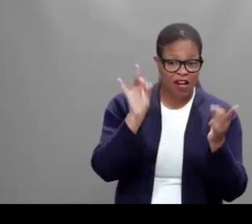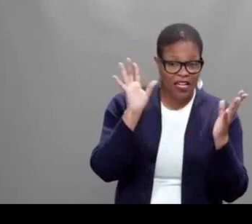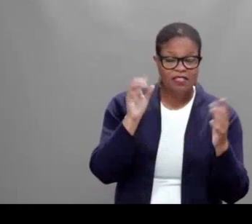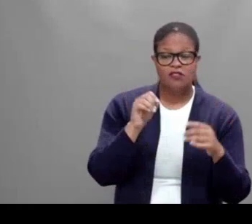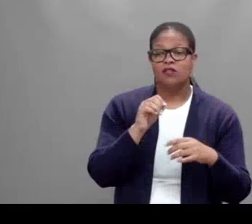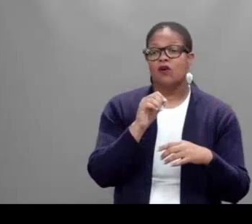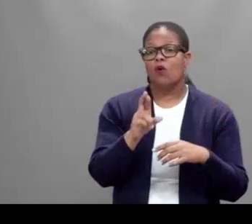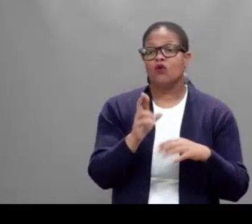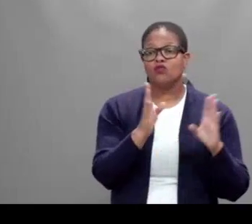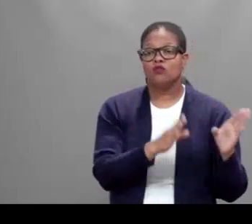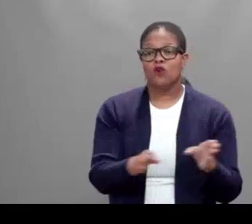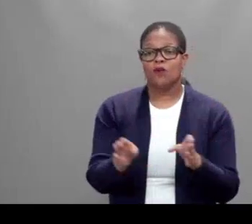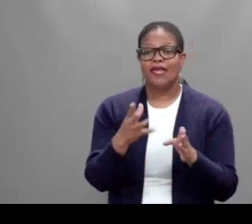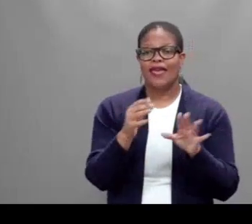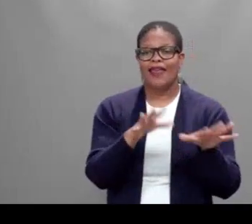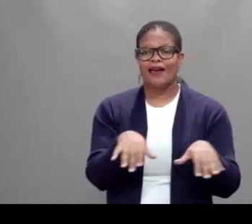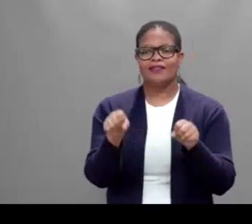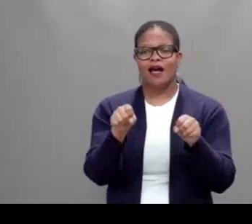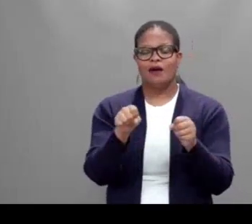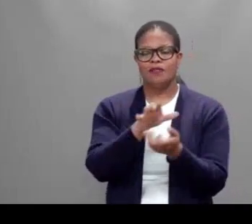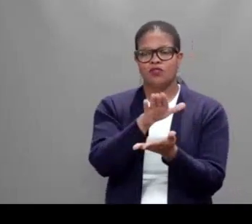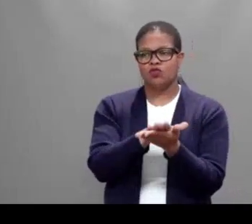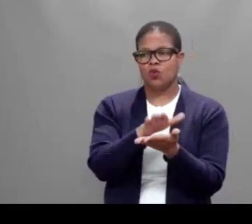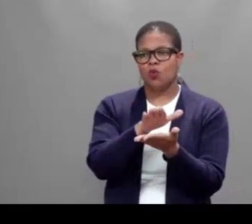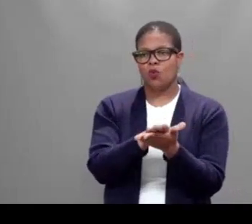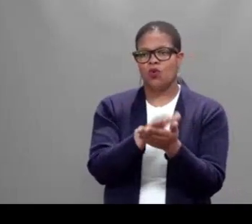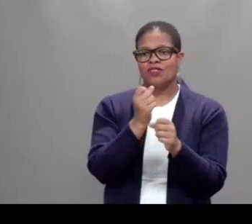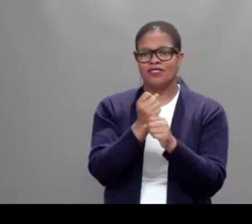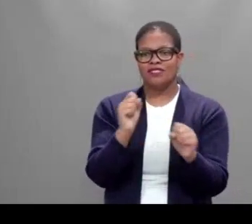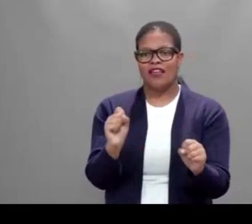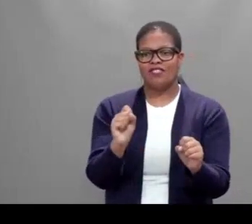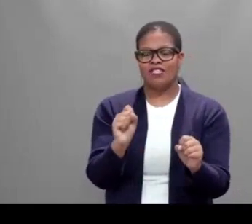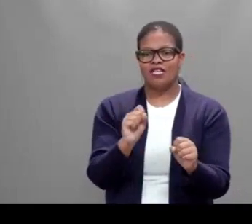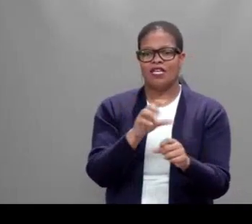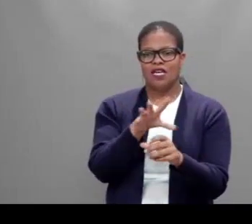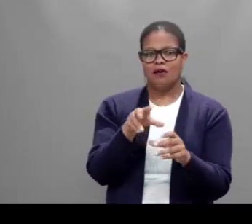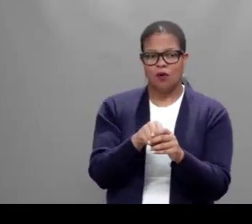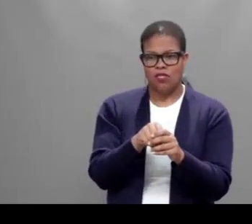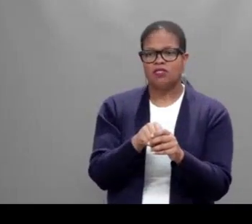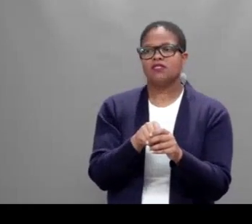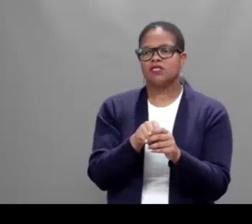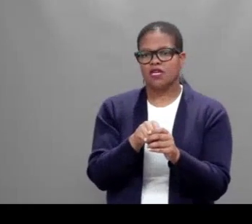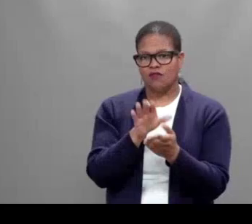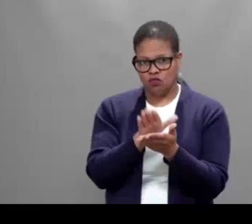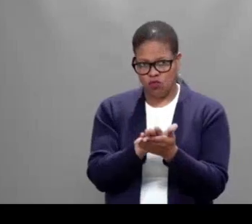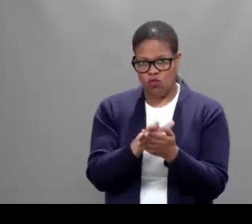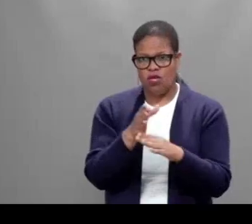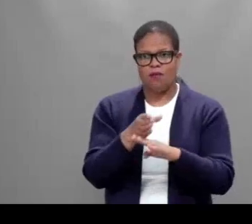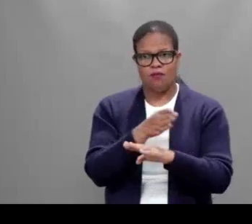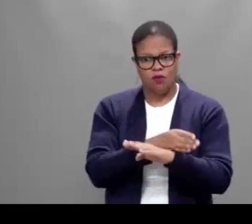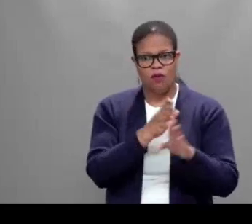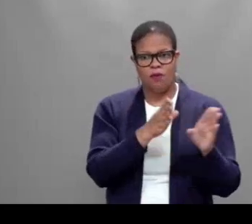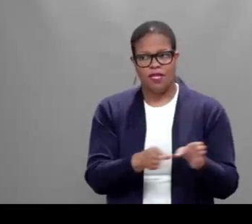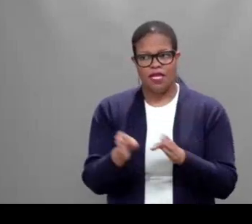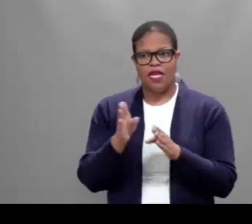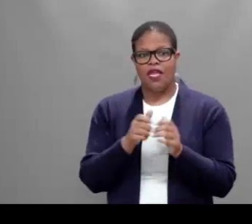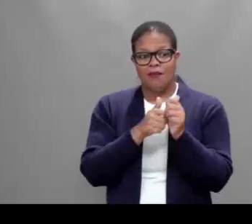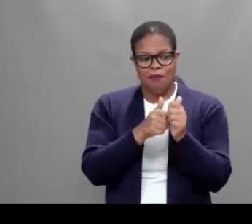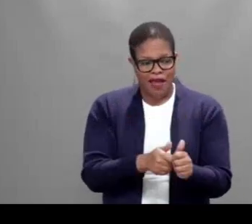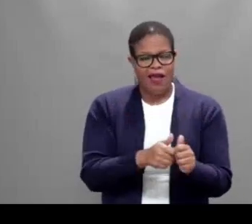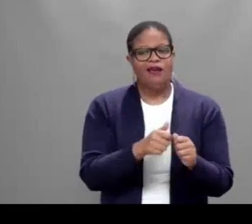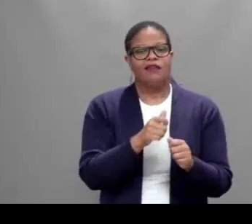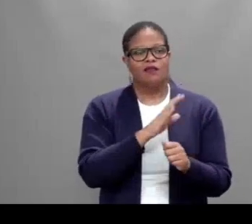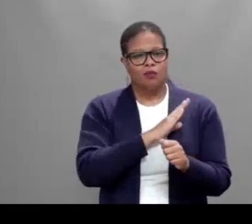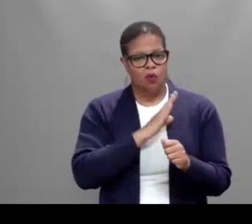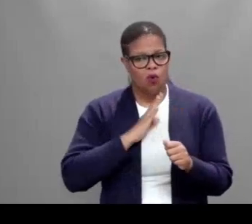to formulate and adopt the school safety components of school improvement plan by the board